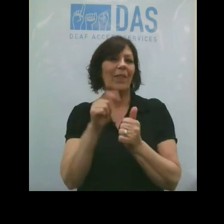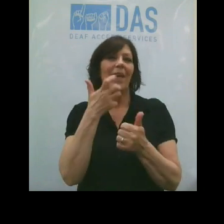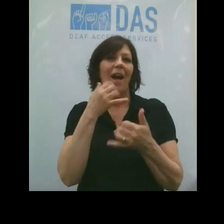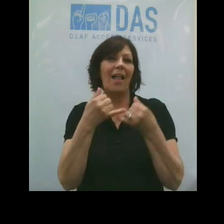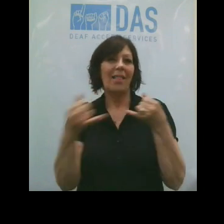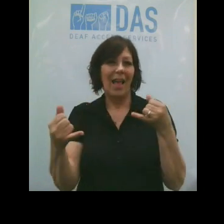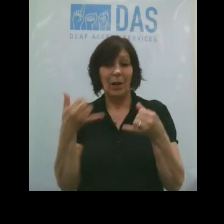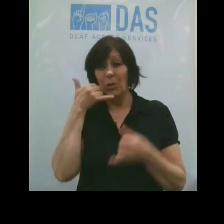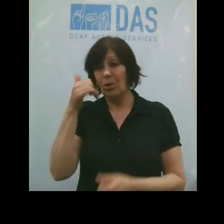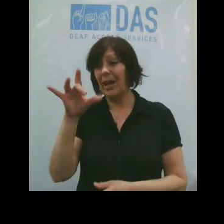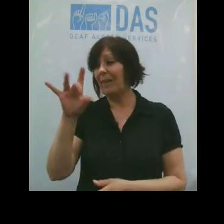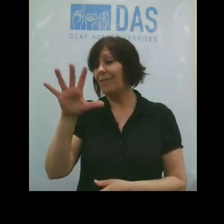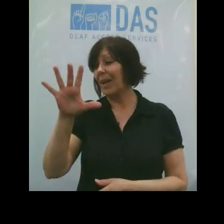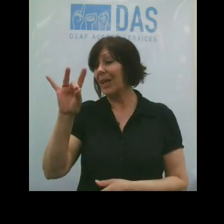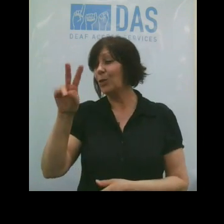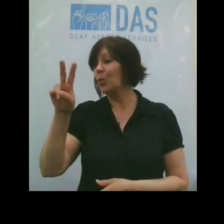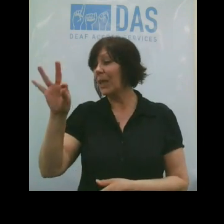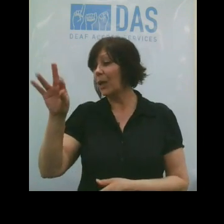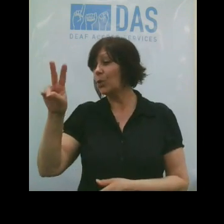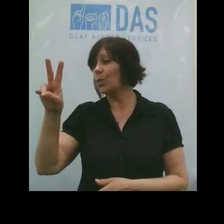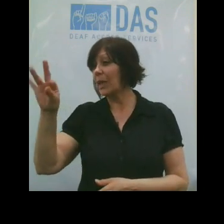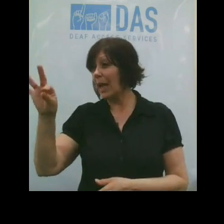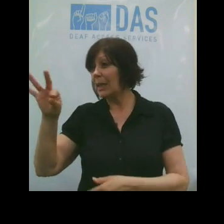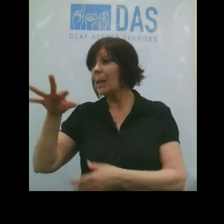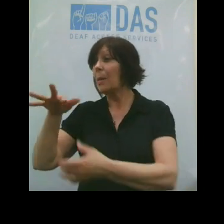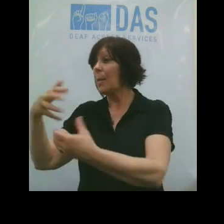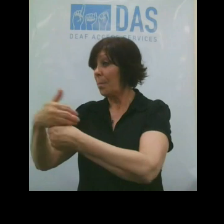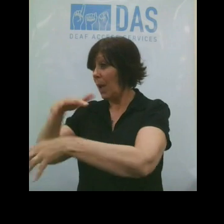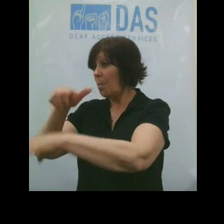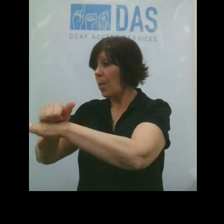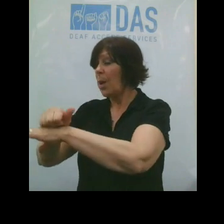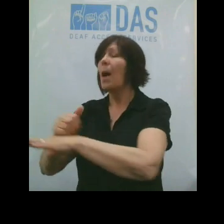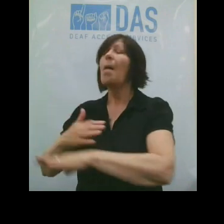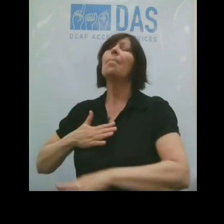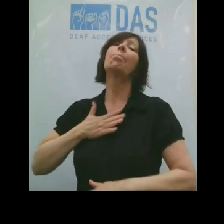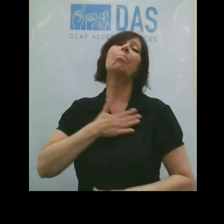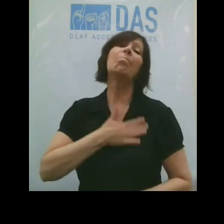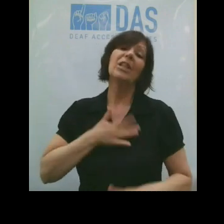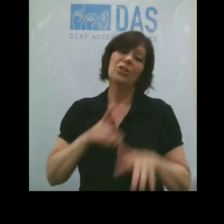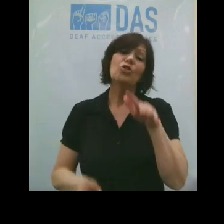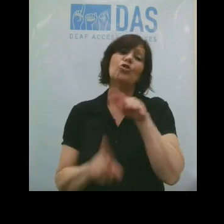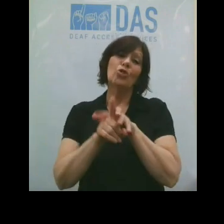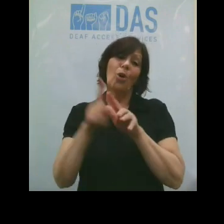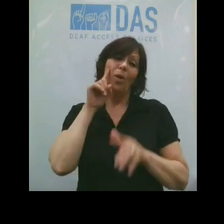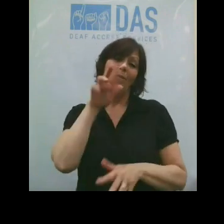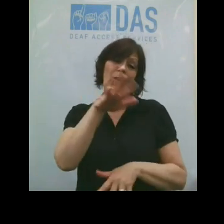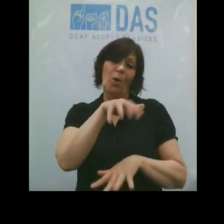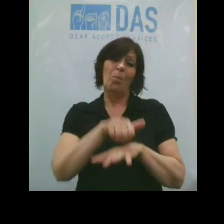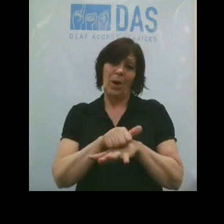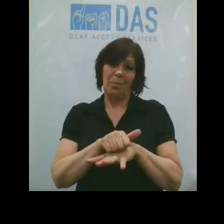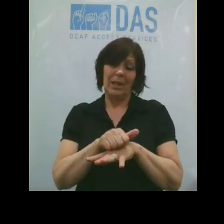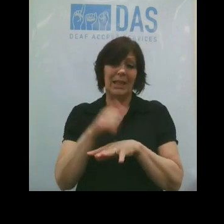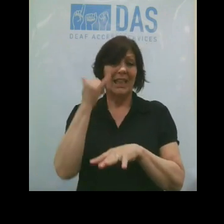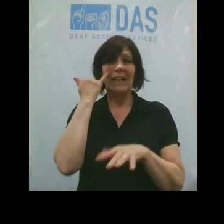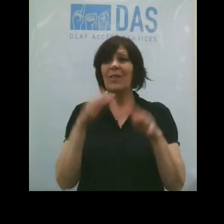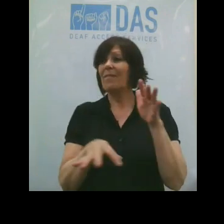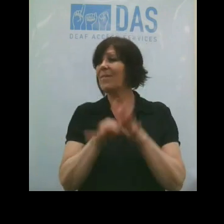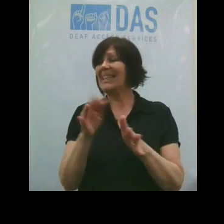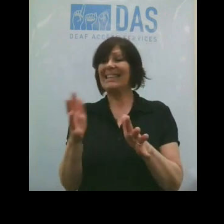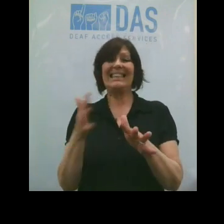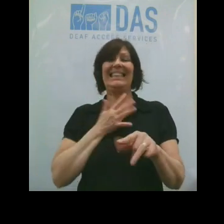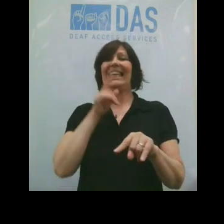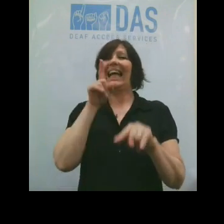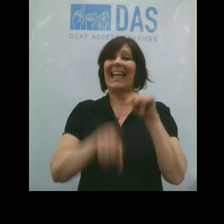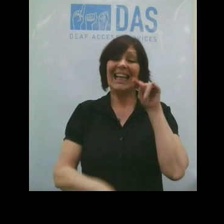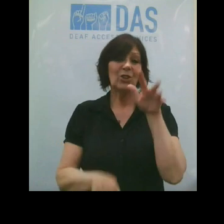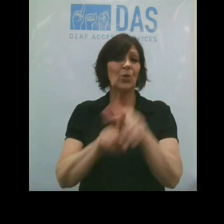at 858-2929, please make the appointment. Please show up. And if you find at the last minute that you're not going to be